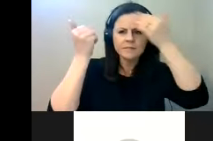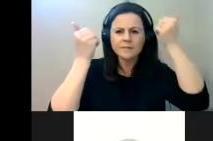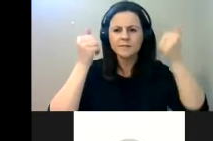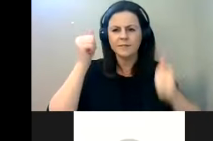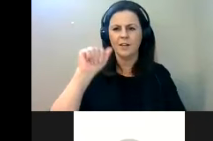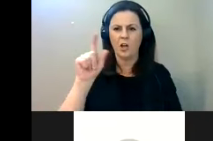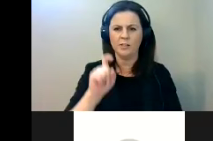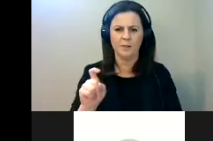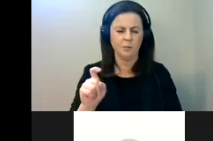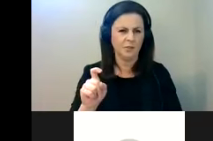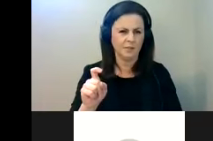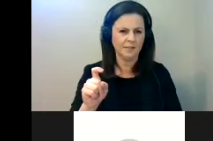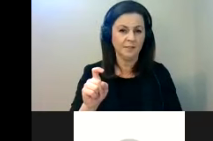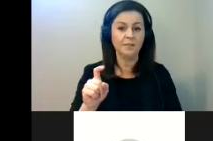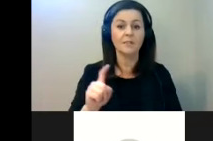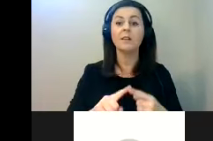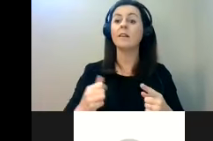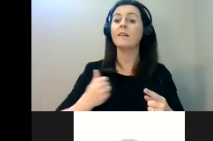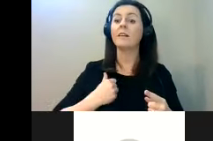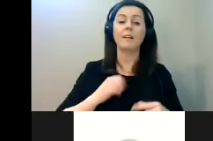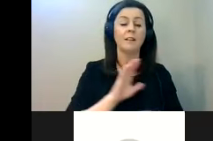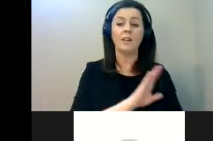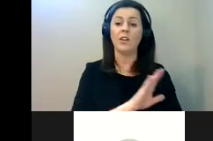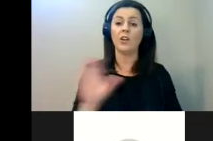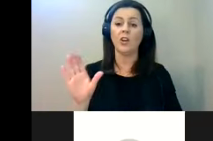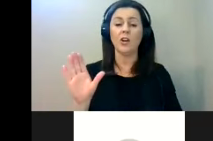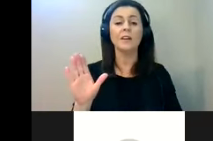In Canada, dementia affects 20% of